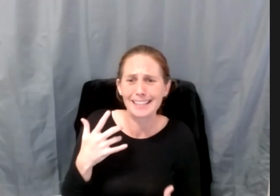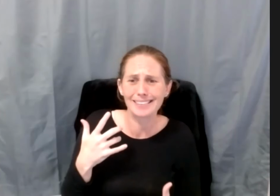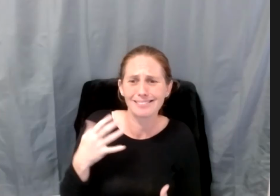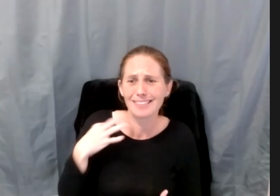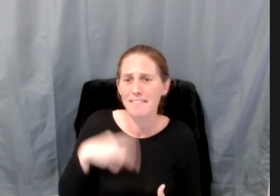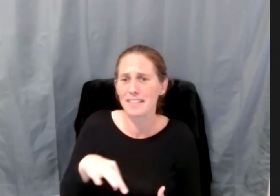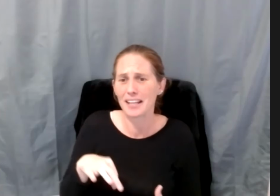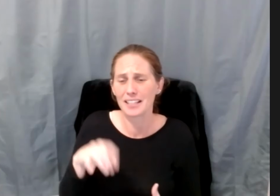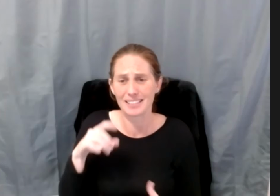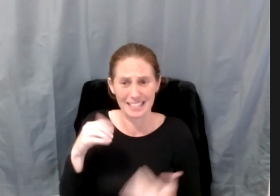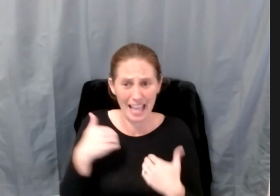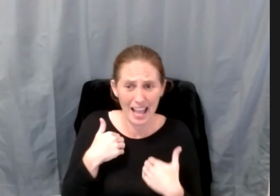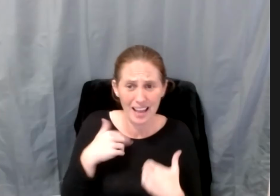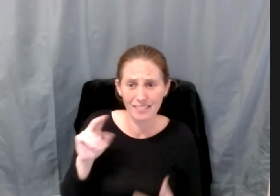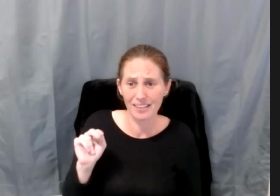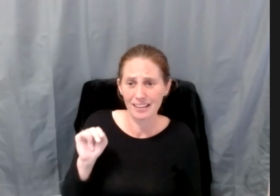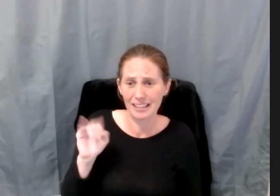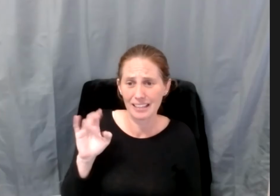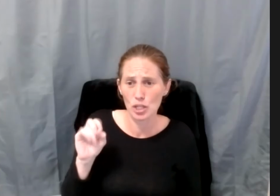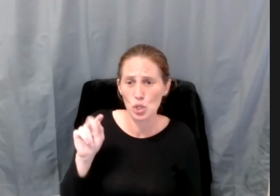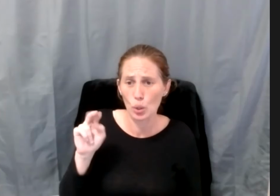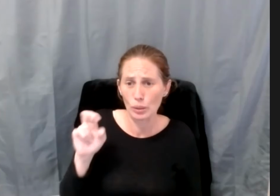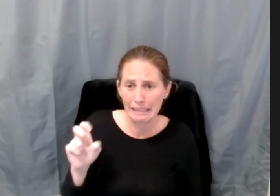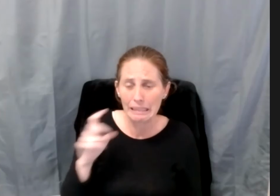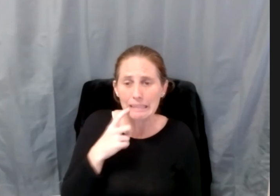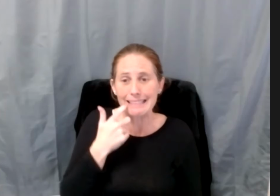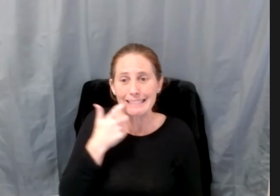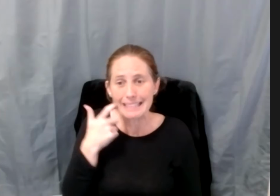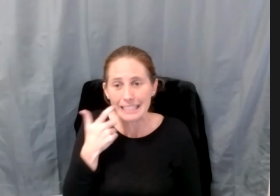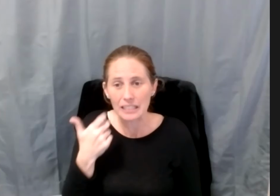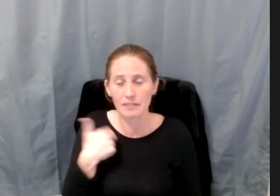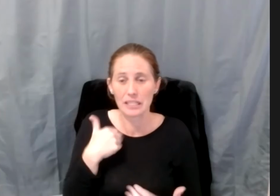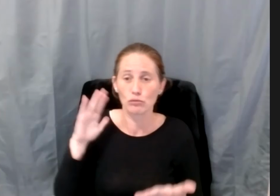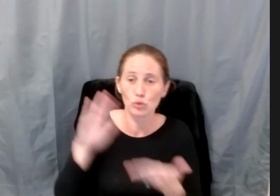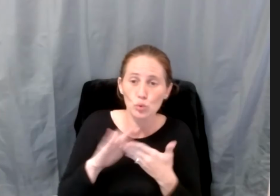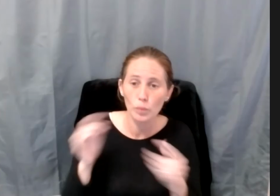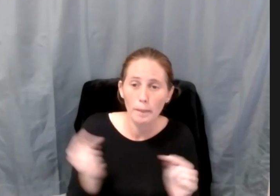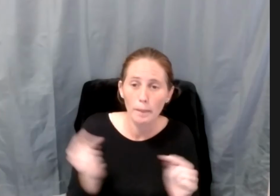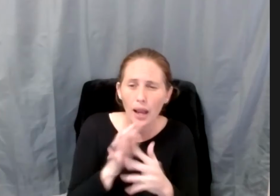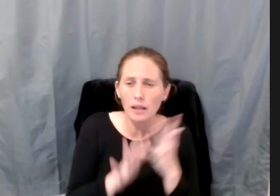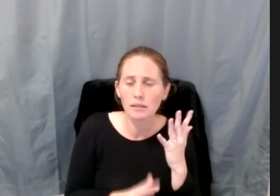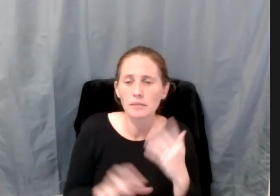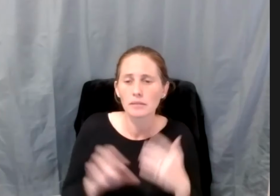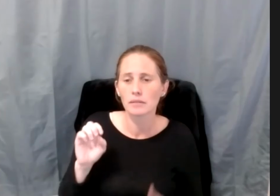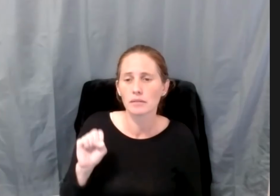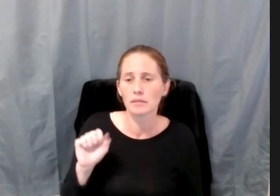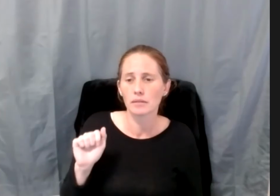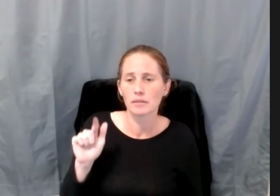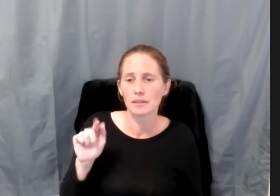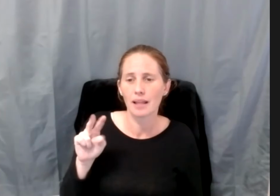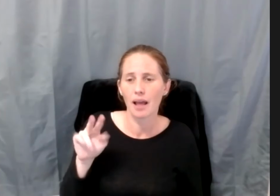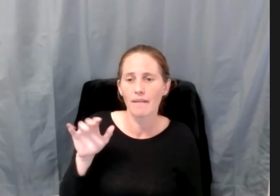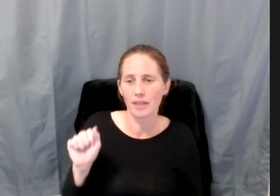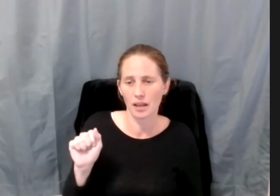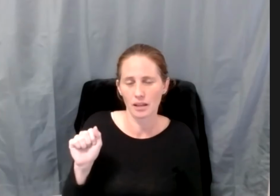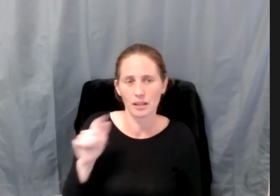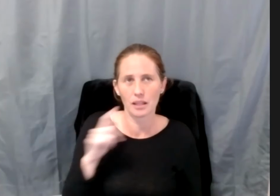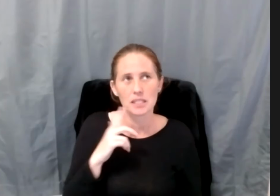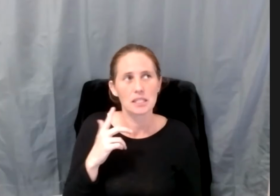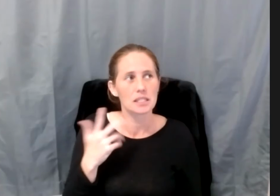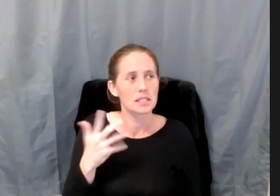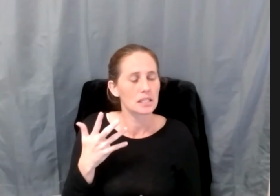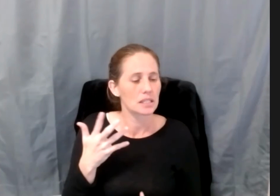contain nicotine? Is it addictive? Does it contain pain reducing agents? It, salvia has very, is much more,